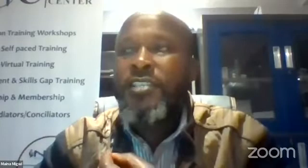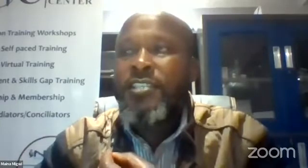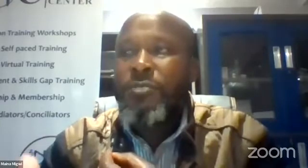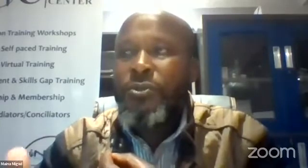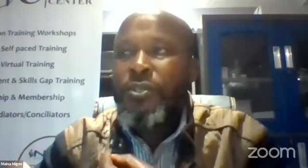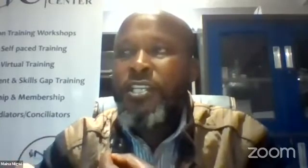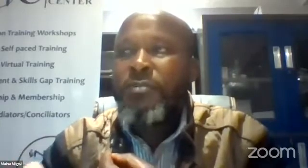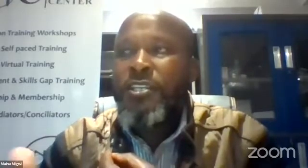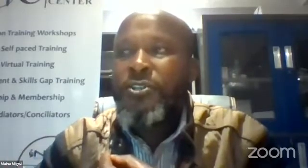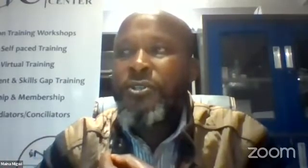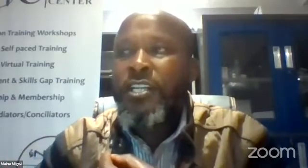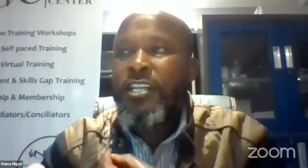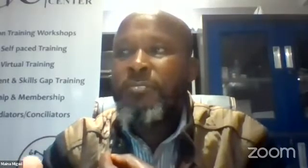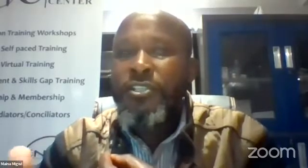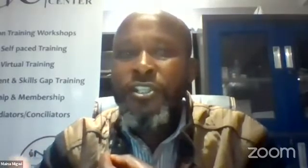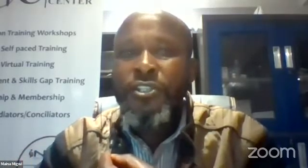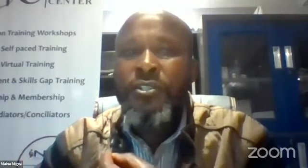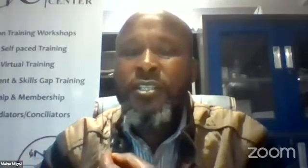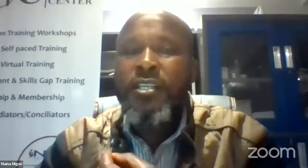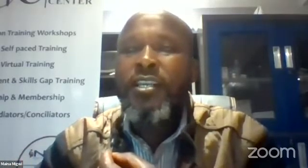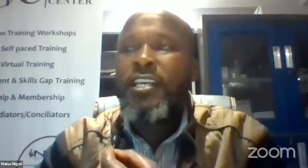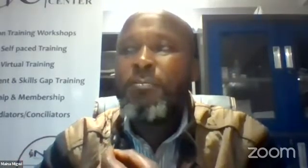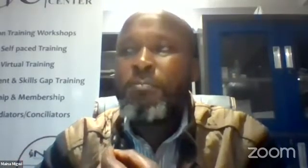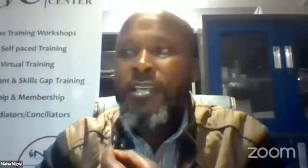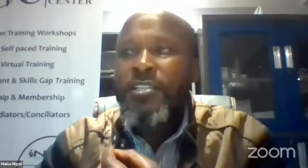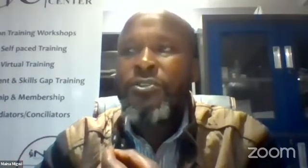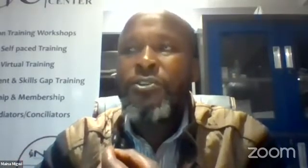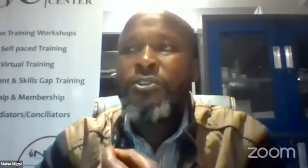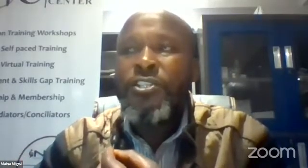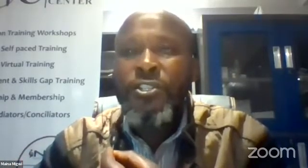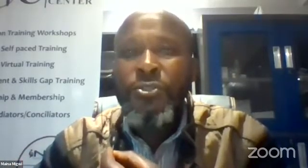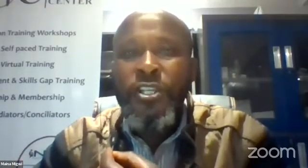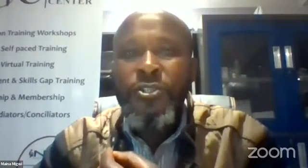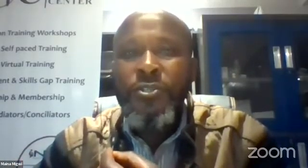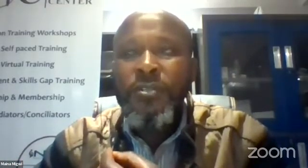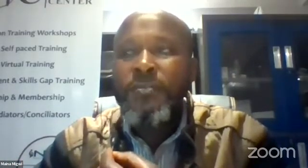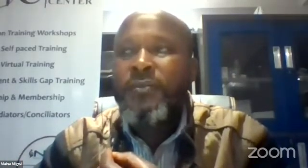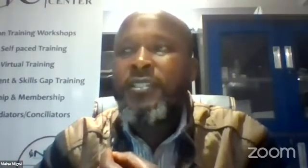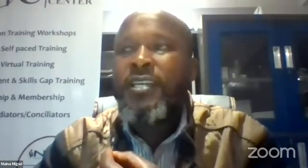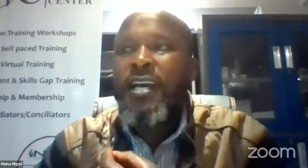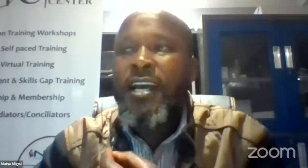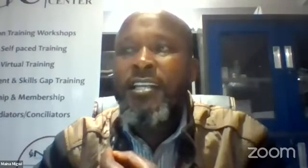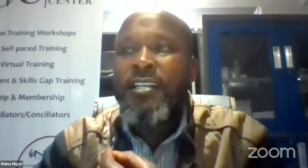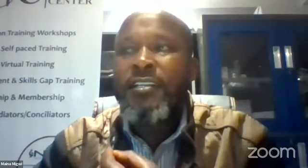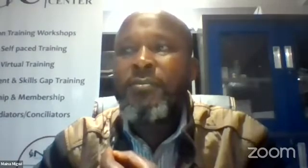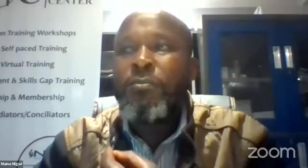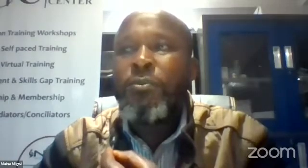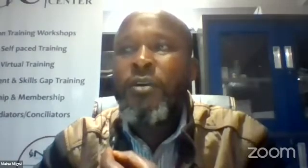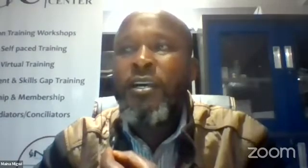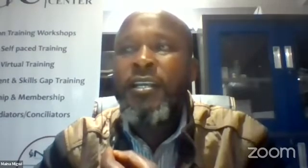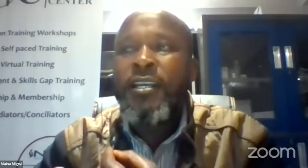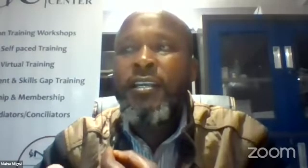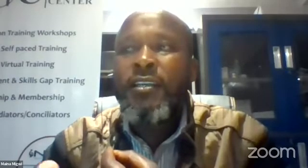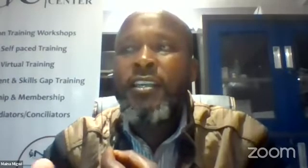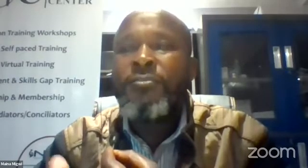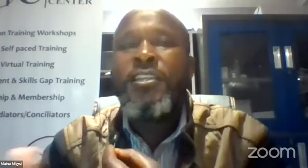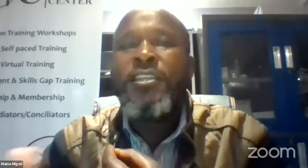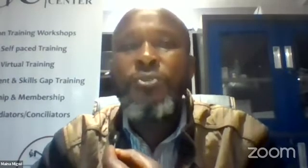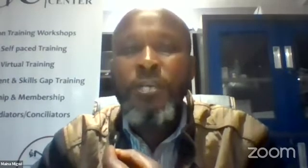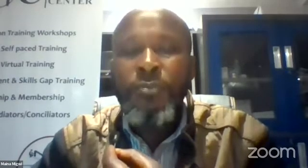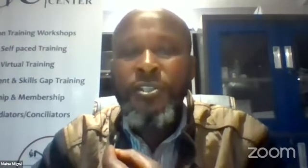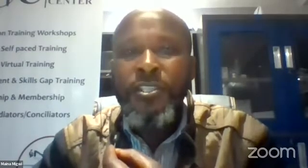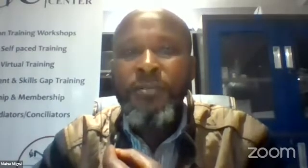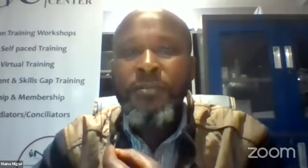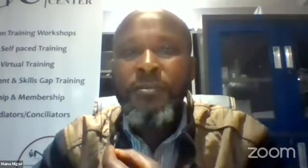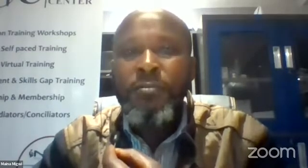for instance, between mediation and arbitration, depends on your situation and if the